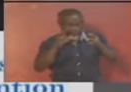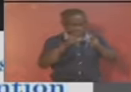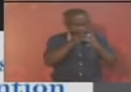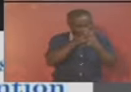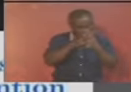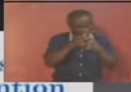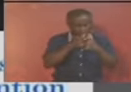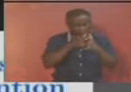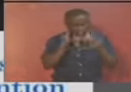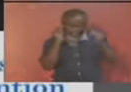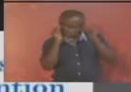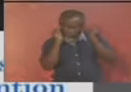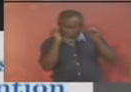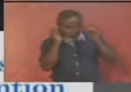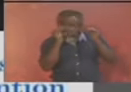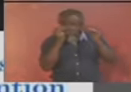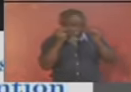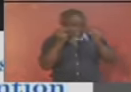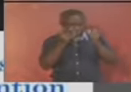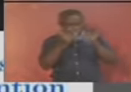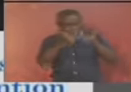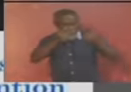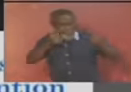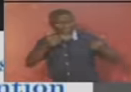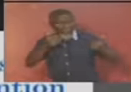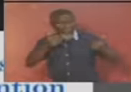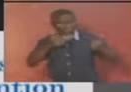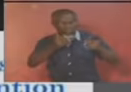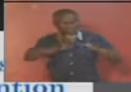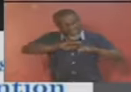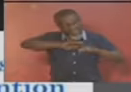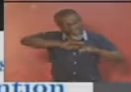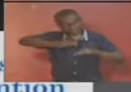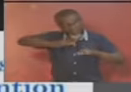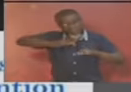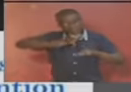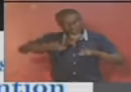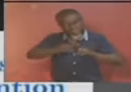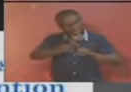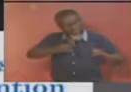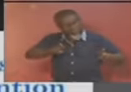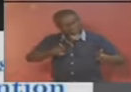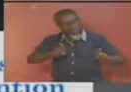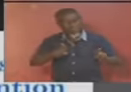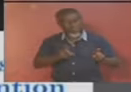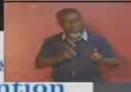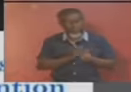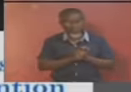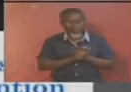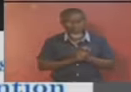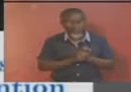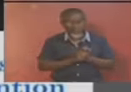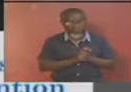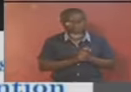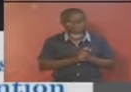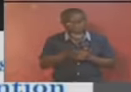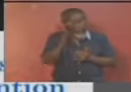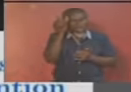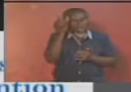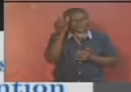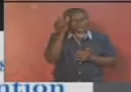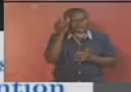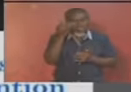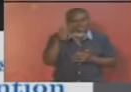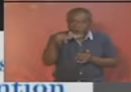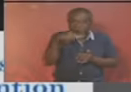whole big difference. And that's because of the measures that we have been taken in terms of prevention